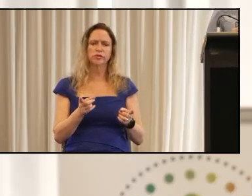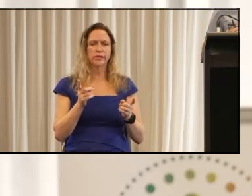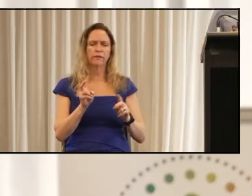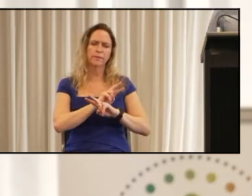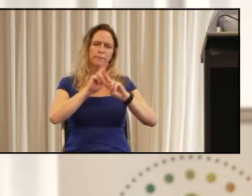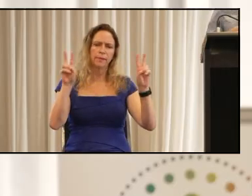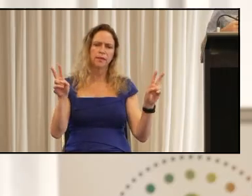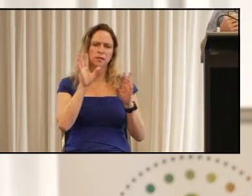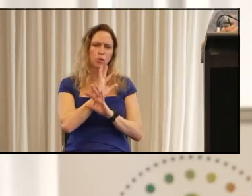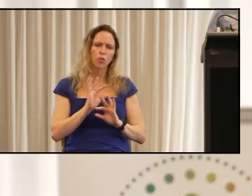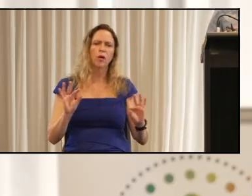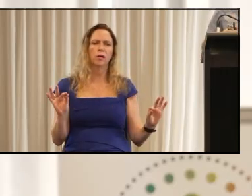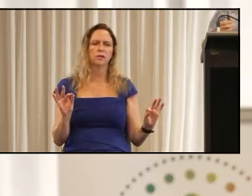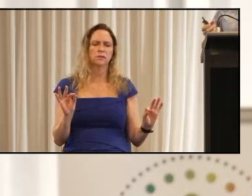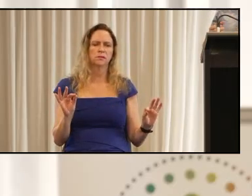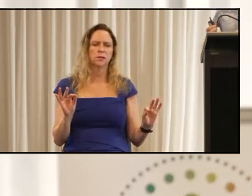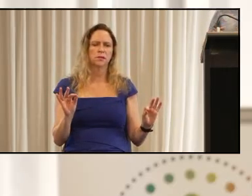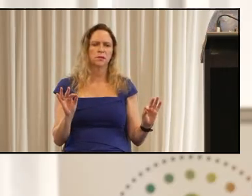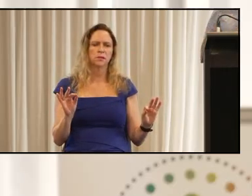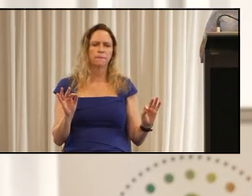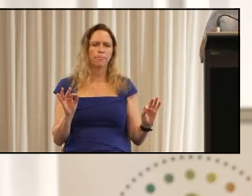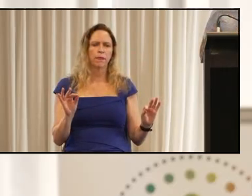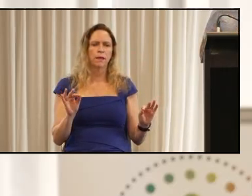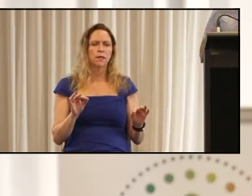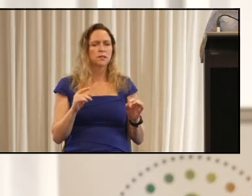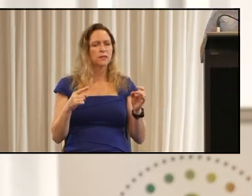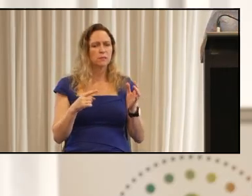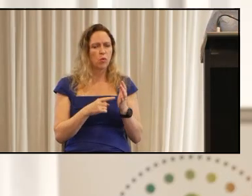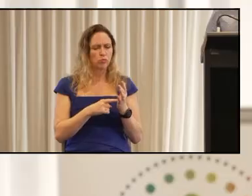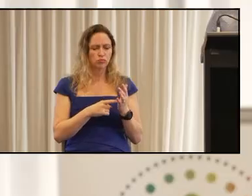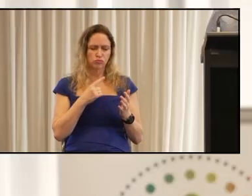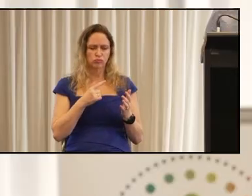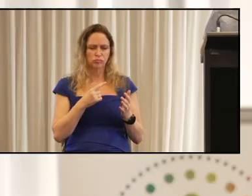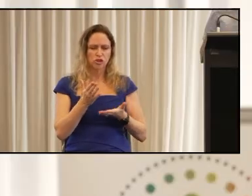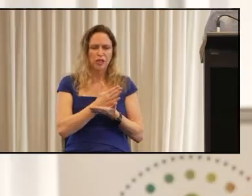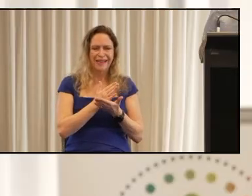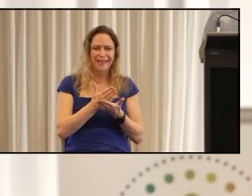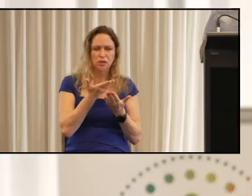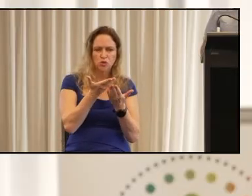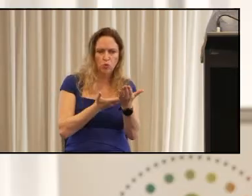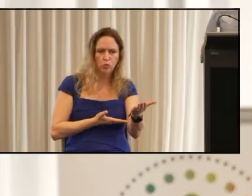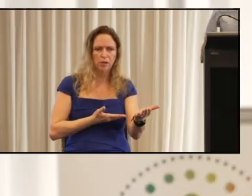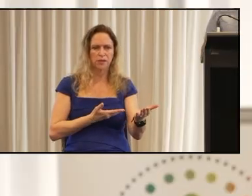then the storytelling, so both creating the stories and the telling of them.